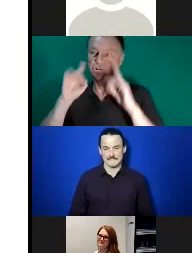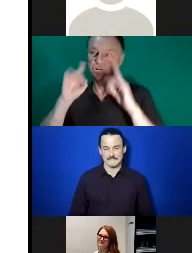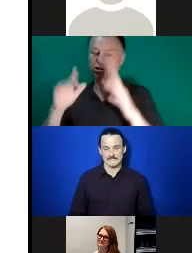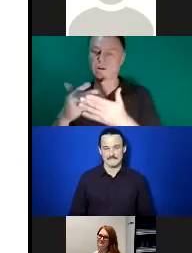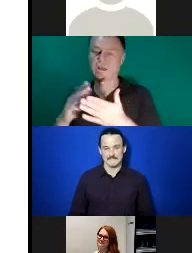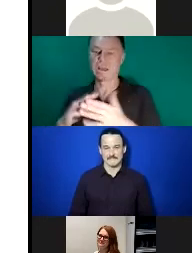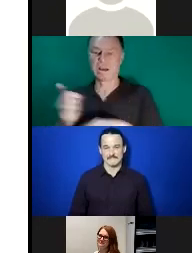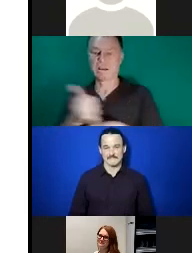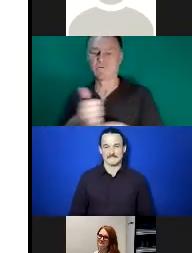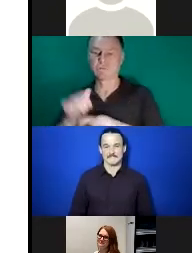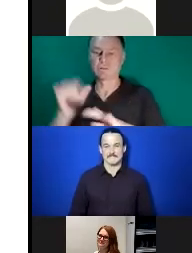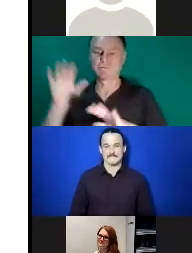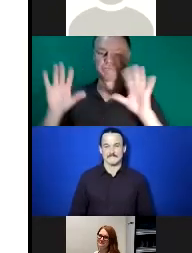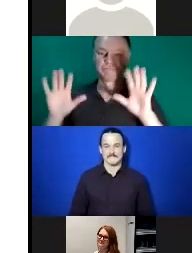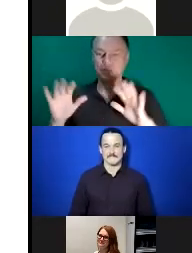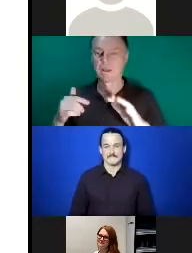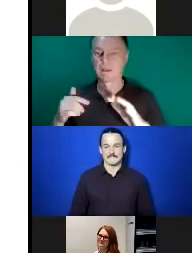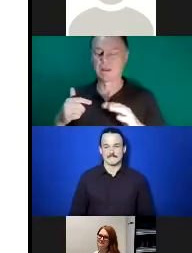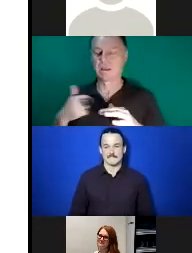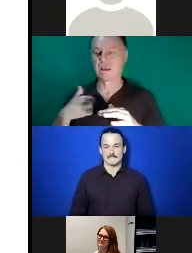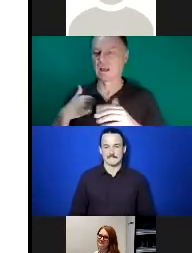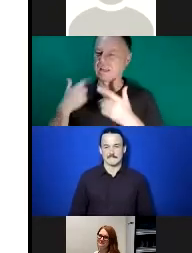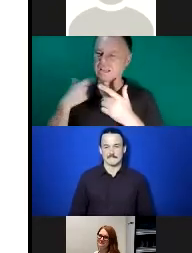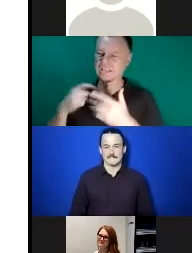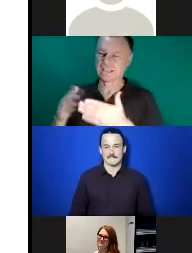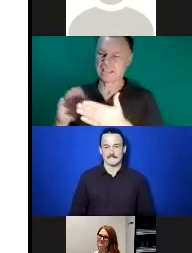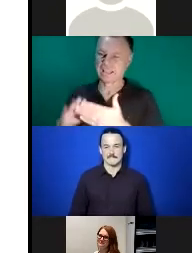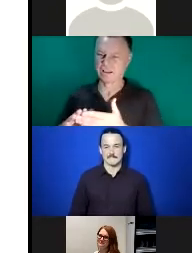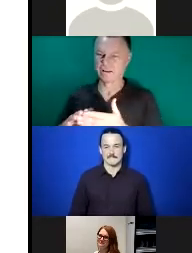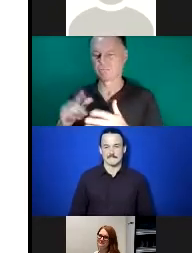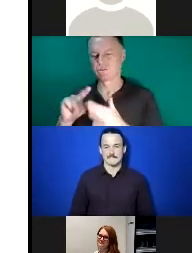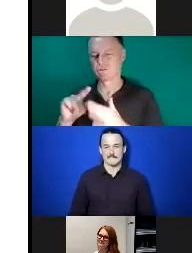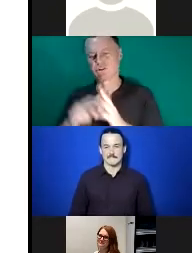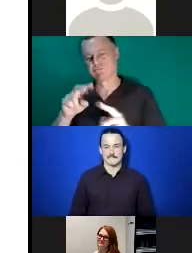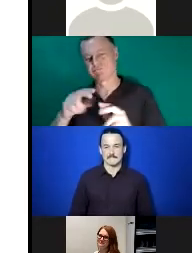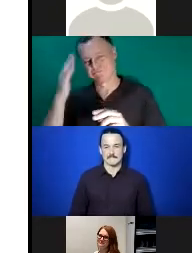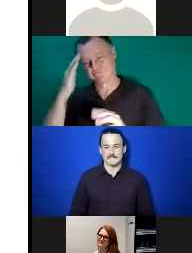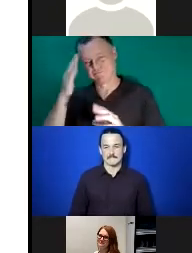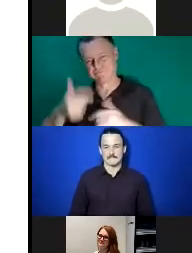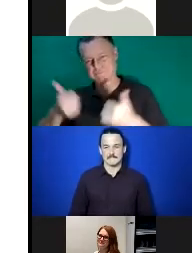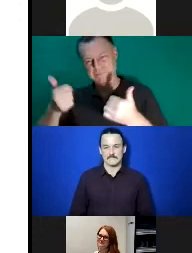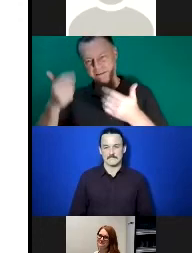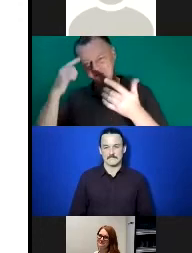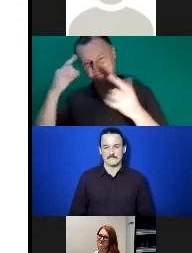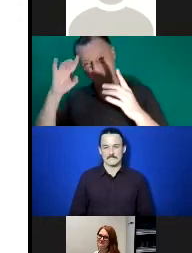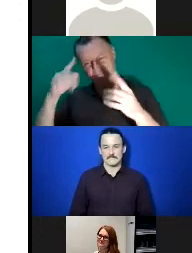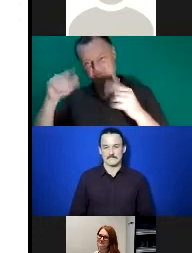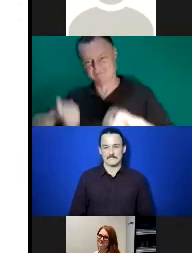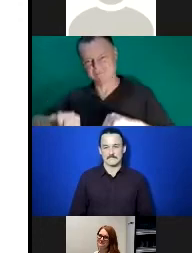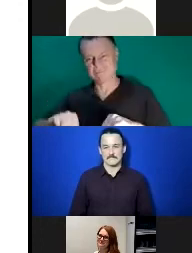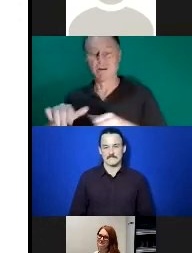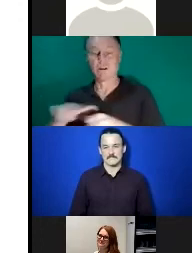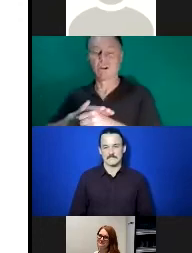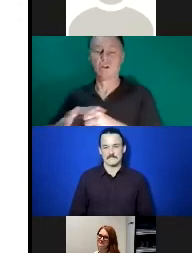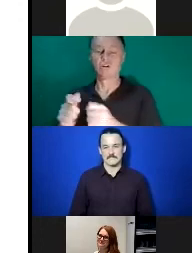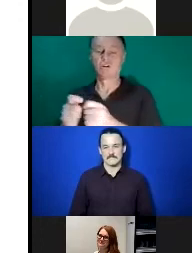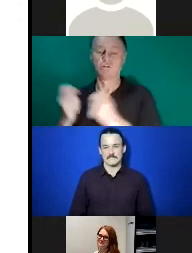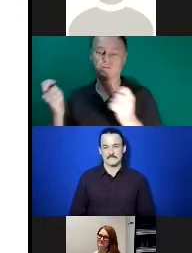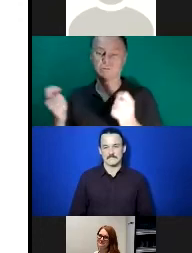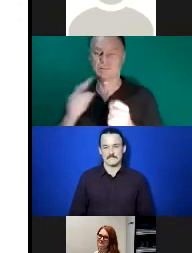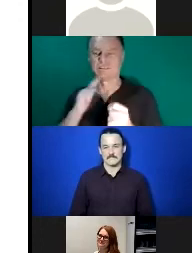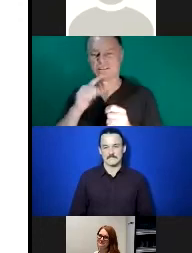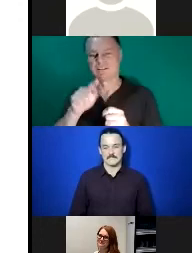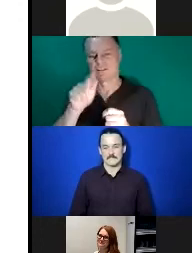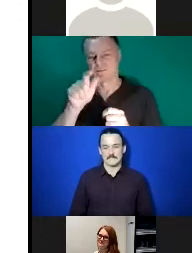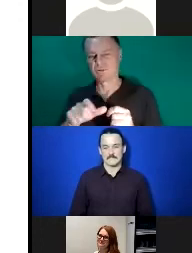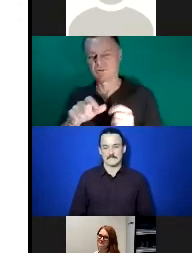were there to assess his mental state. The local media at the time used this particular series of murders to